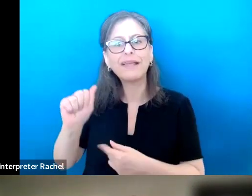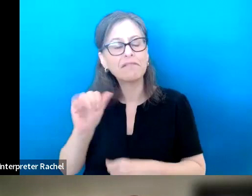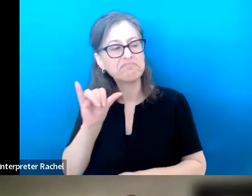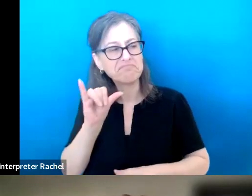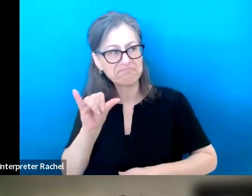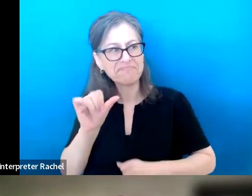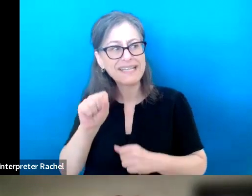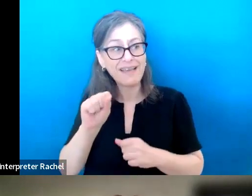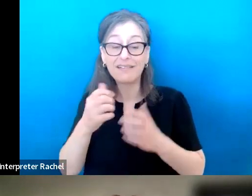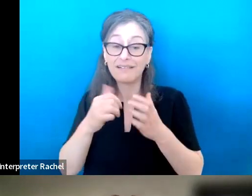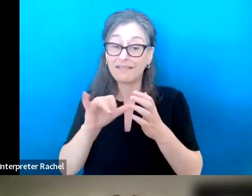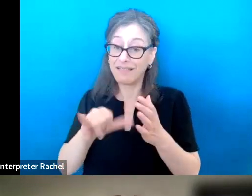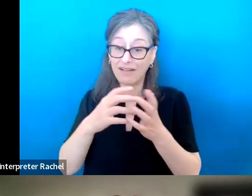but